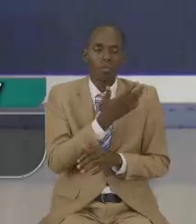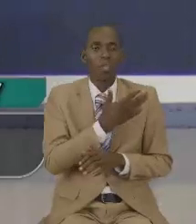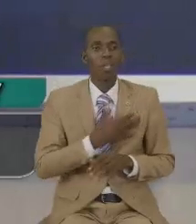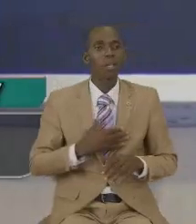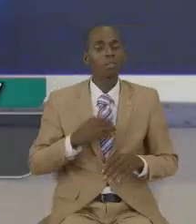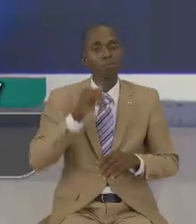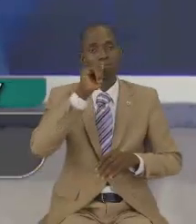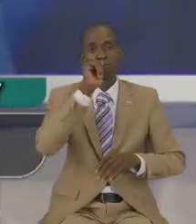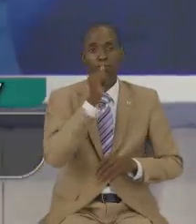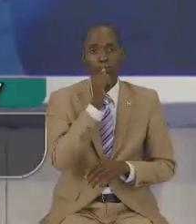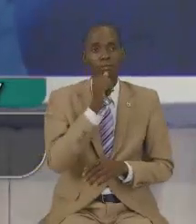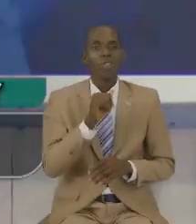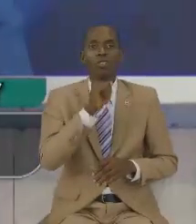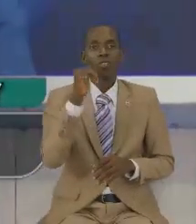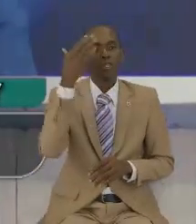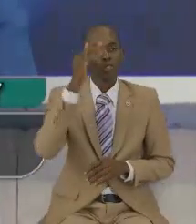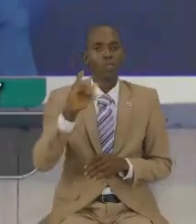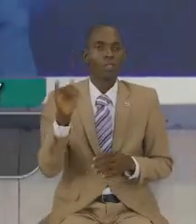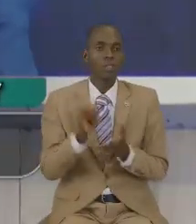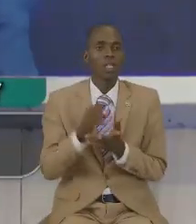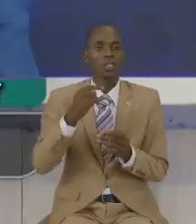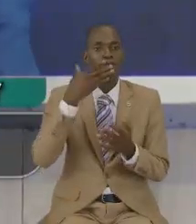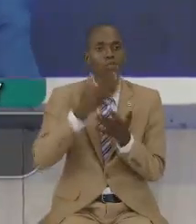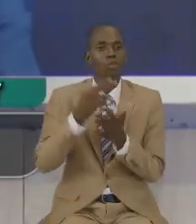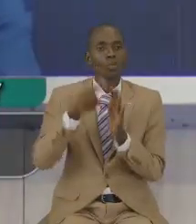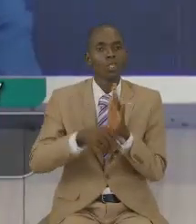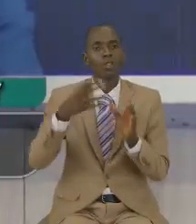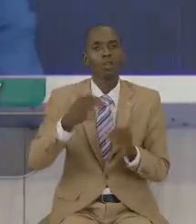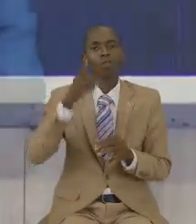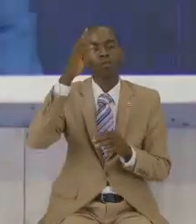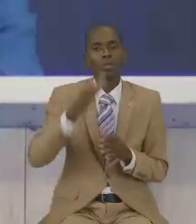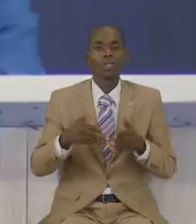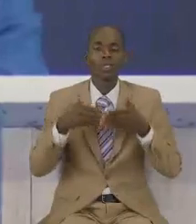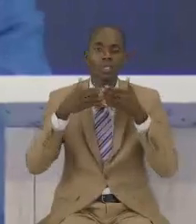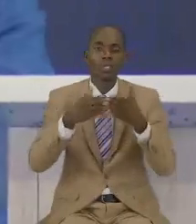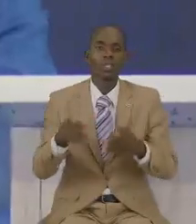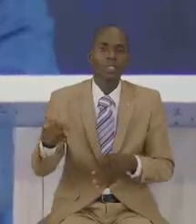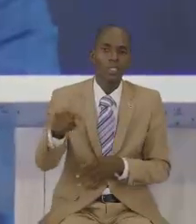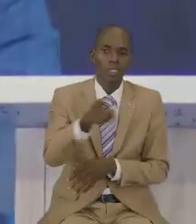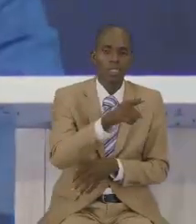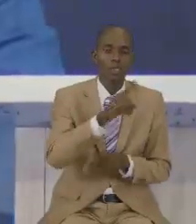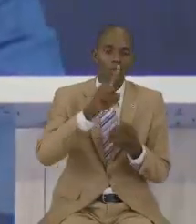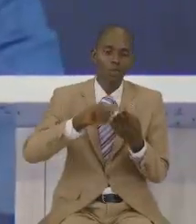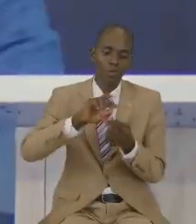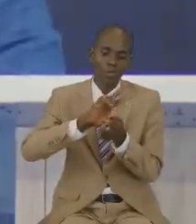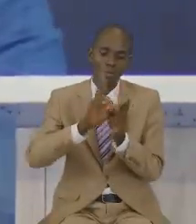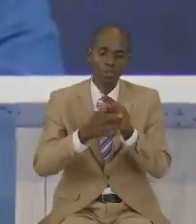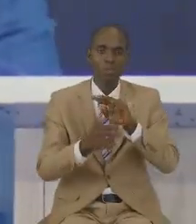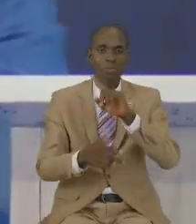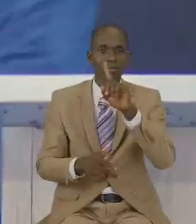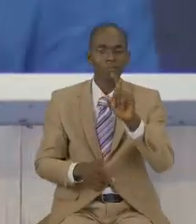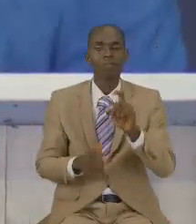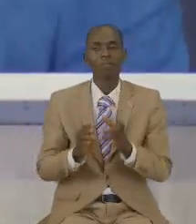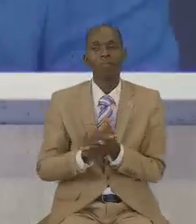longsuffering, not knowing that the goodness of God leadeth thee to repentance.